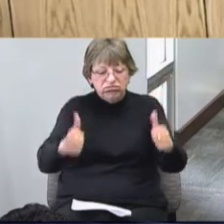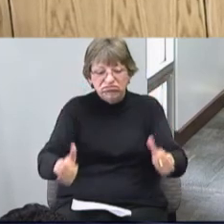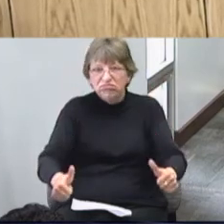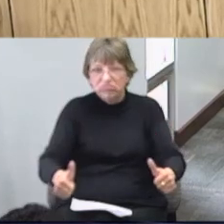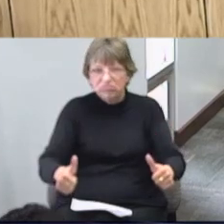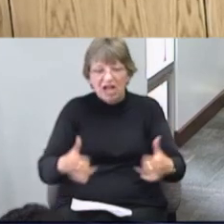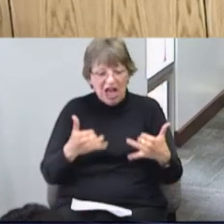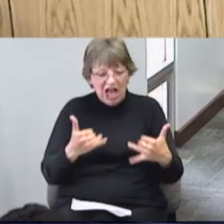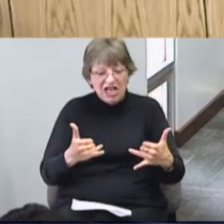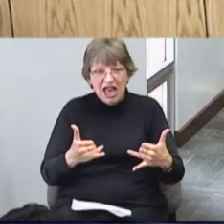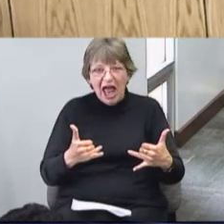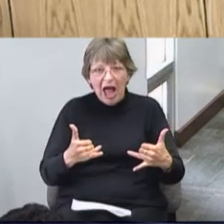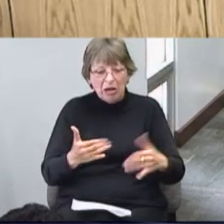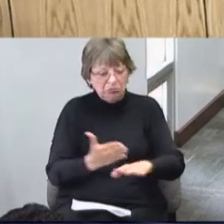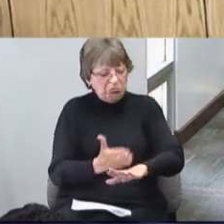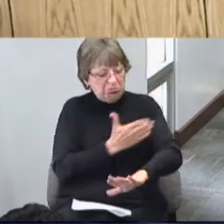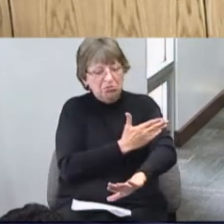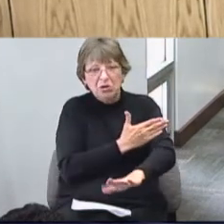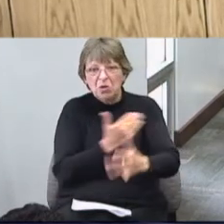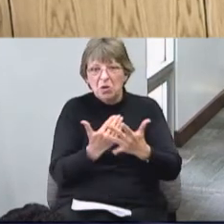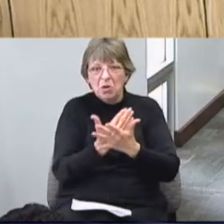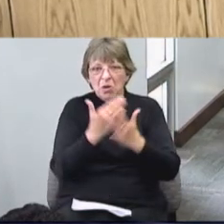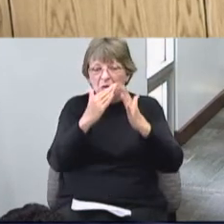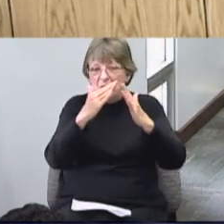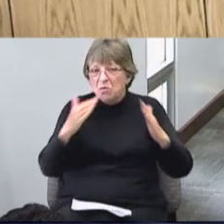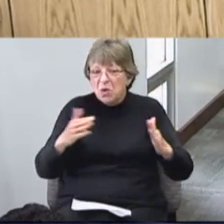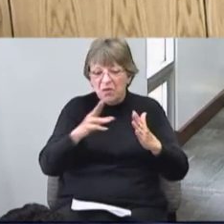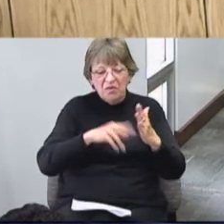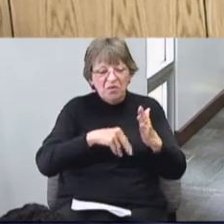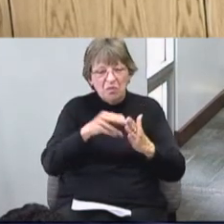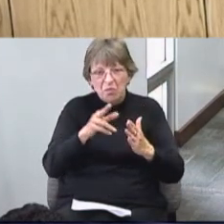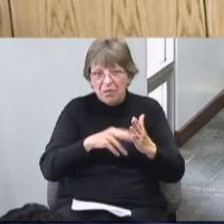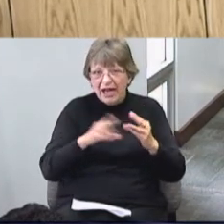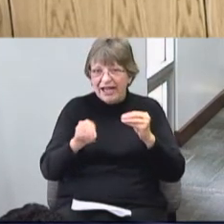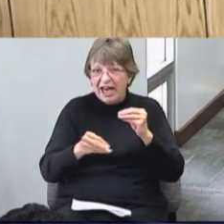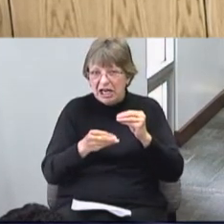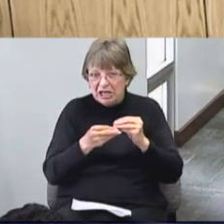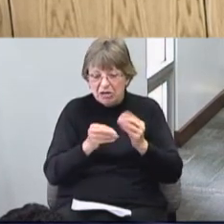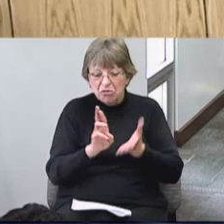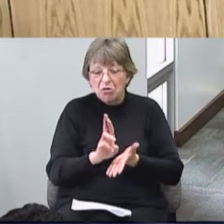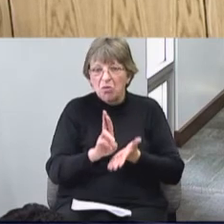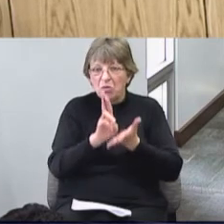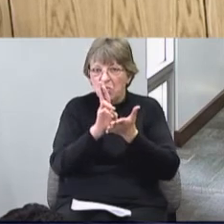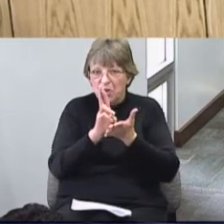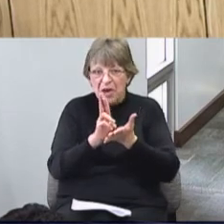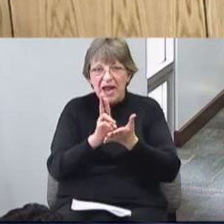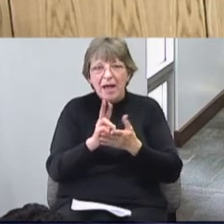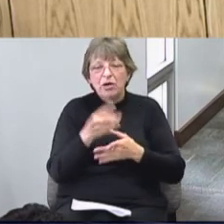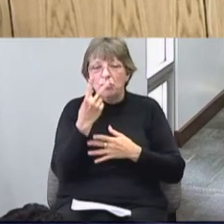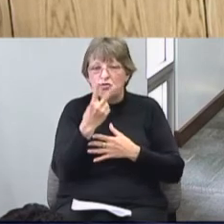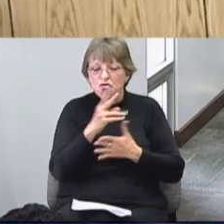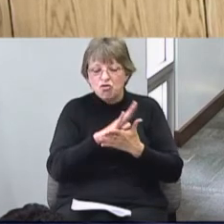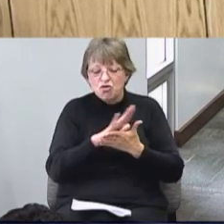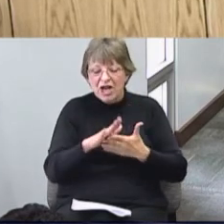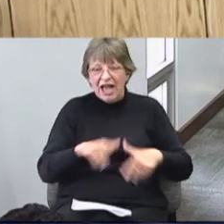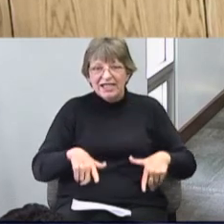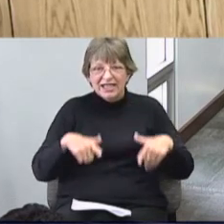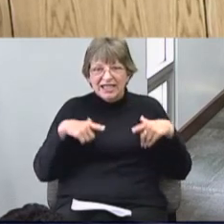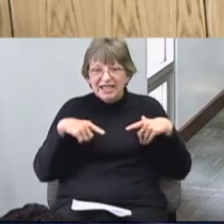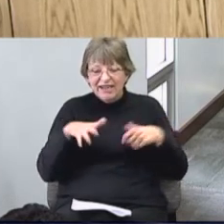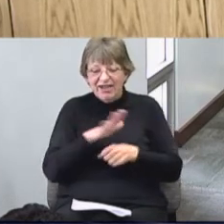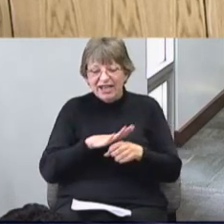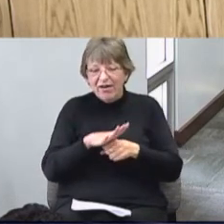it. New roof, paint, and many other improvements have rehabilitated it into 2 nice living units for our South End